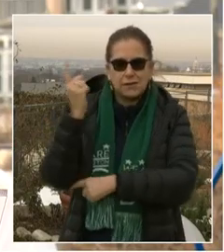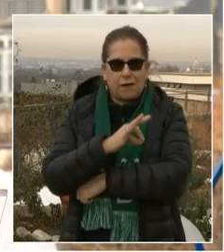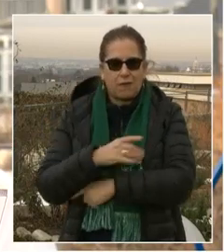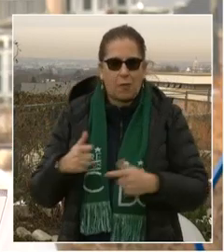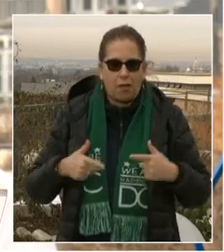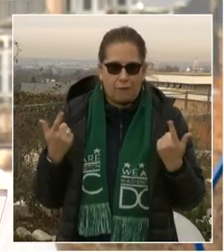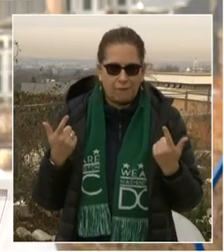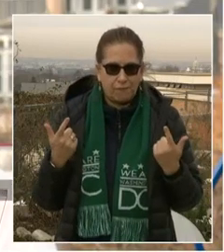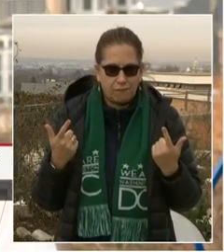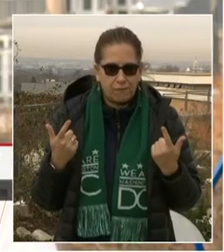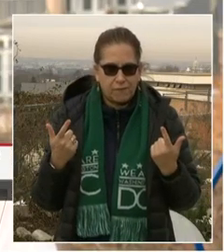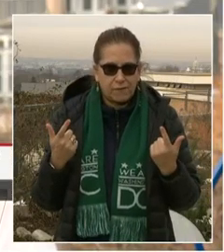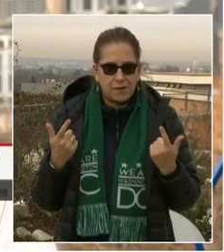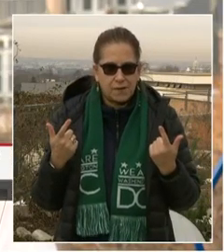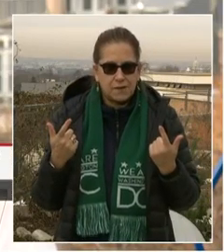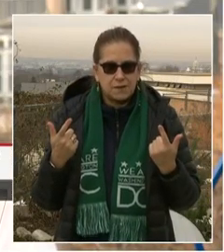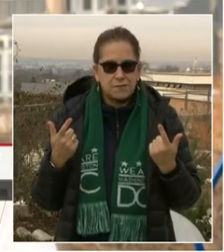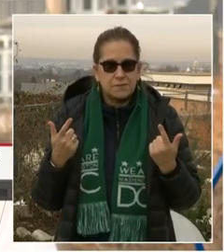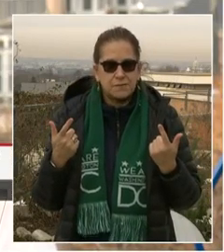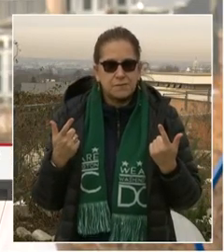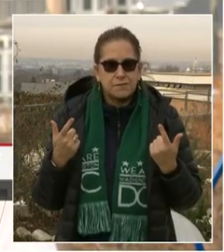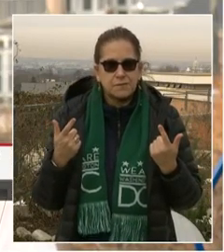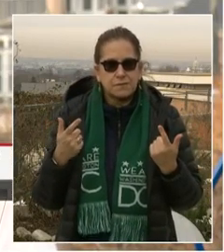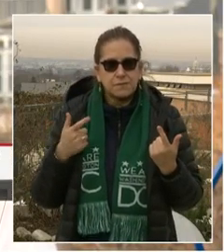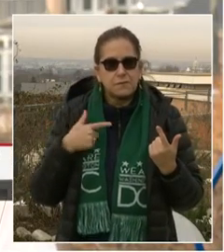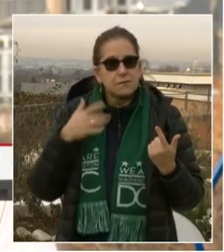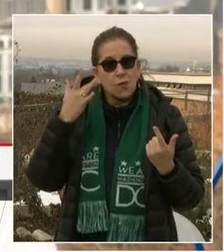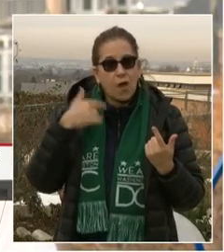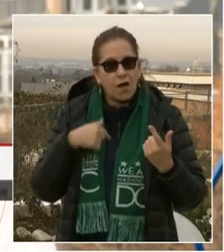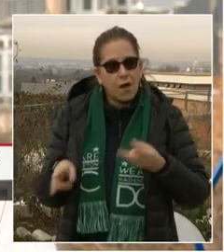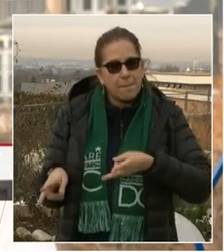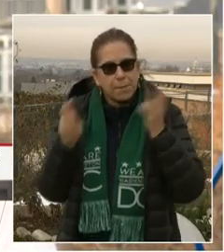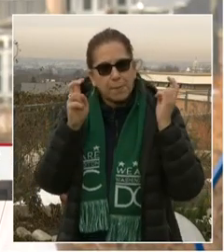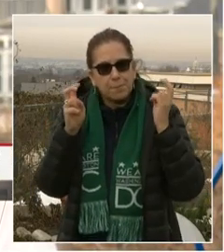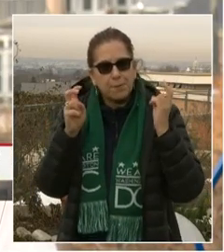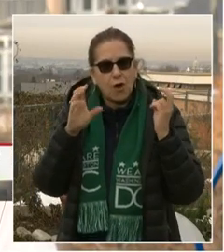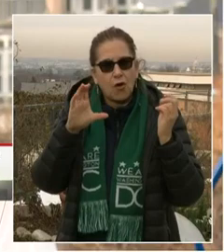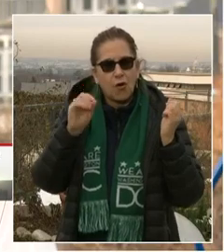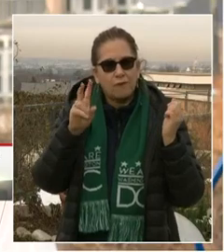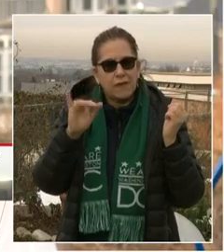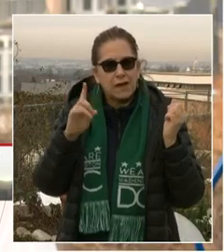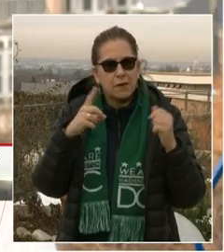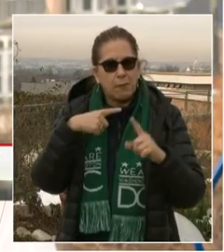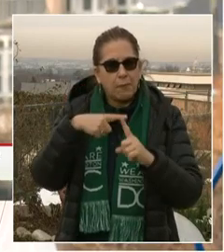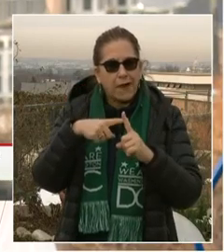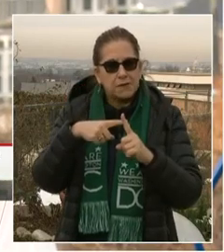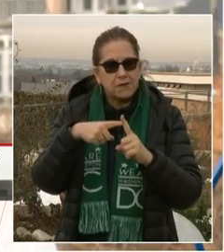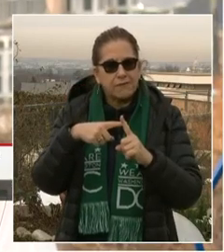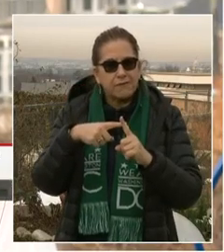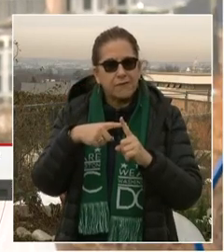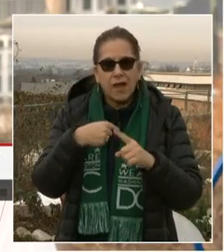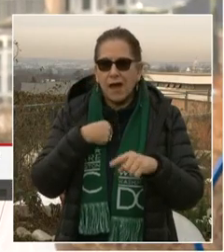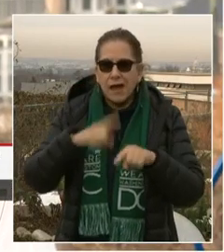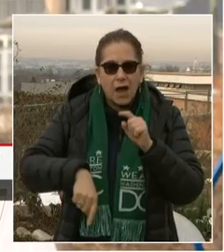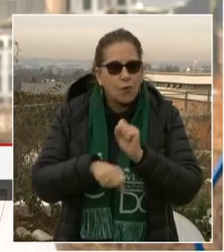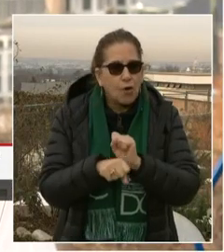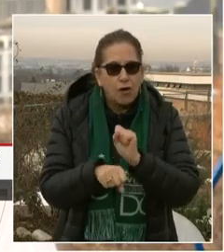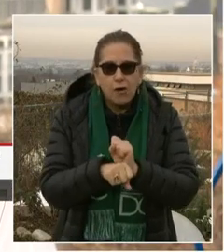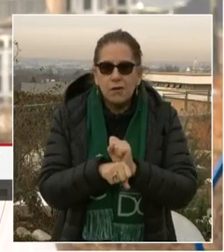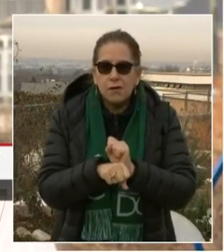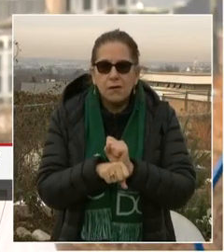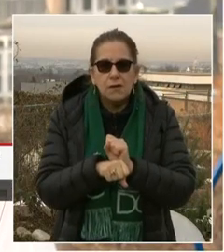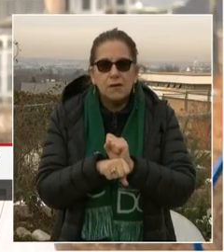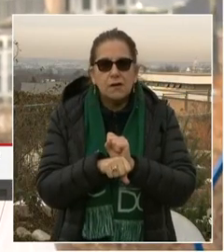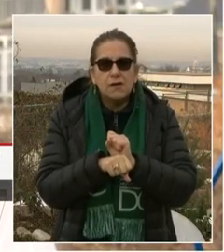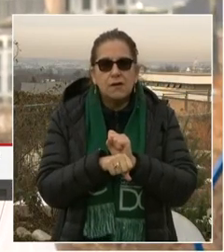working. It was the first time in my life that I didn't have a job. I grew up on 13th